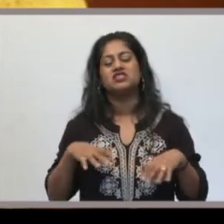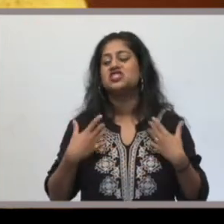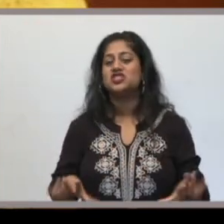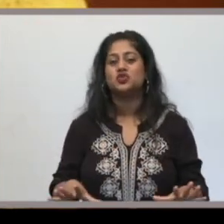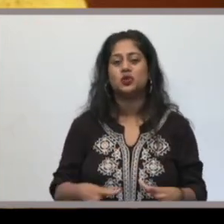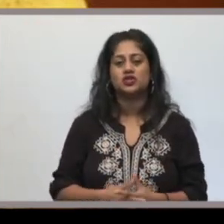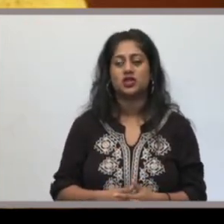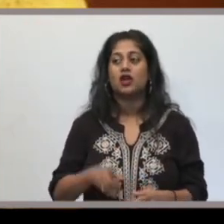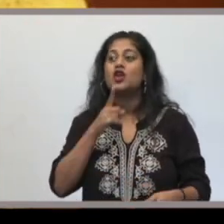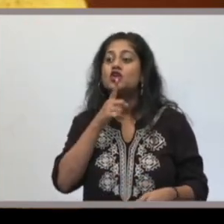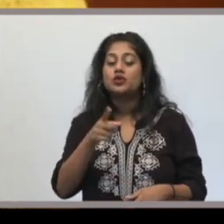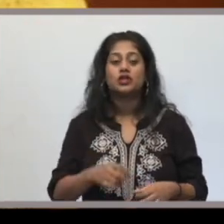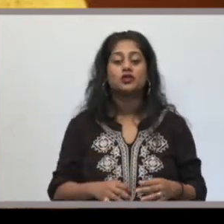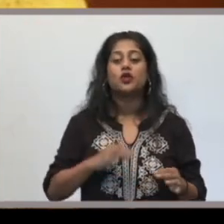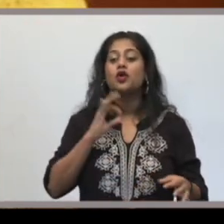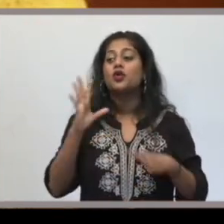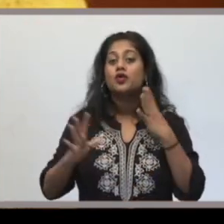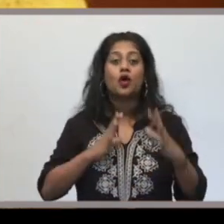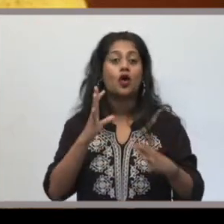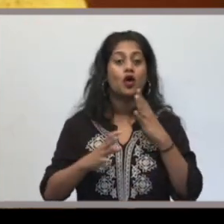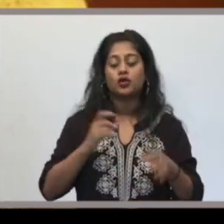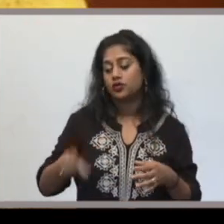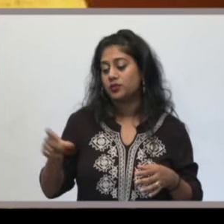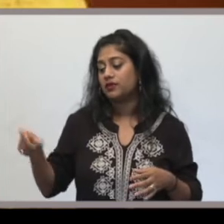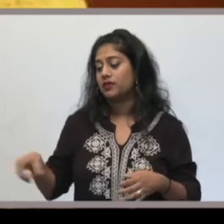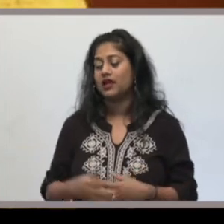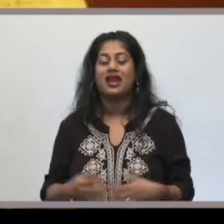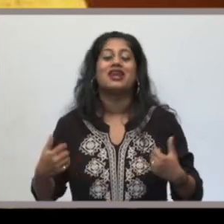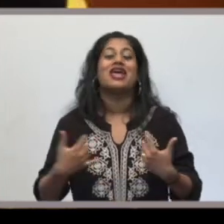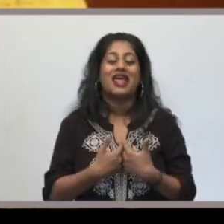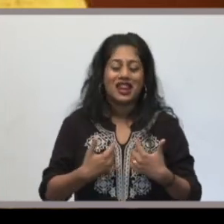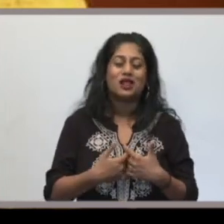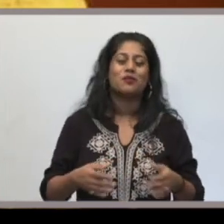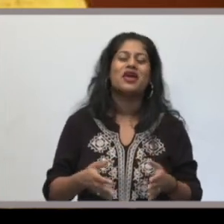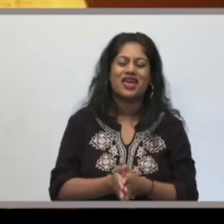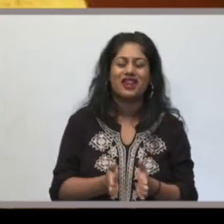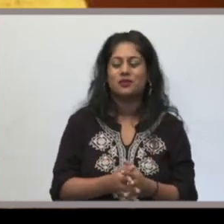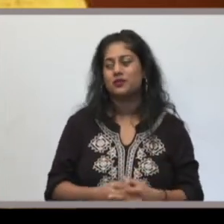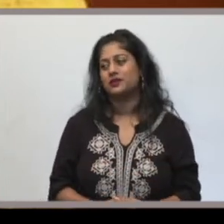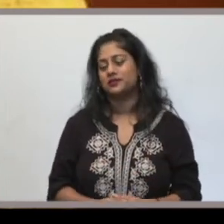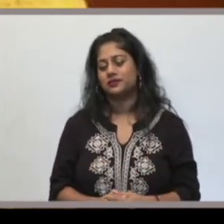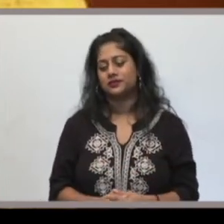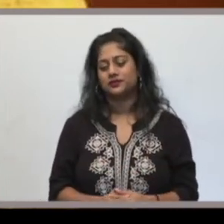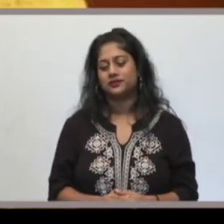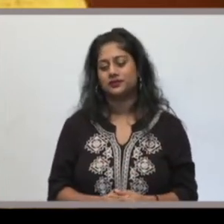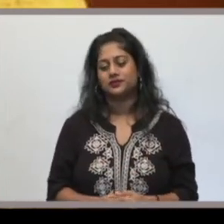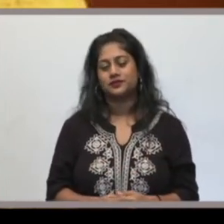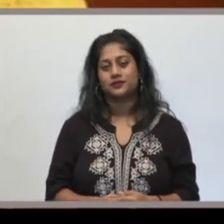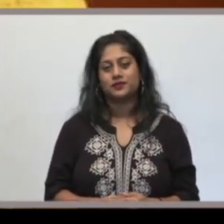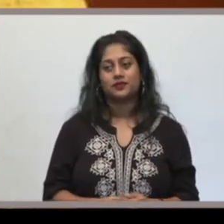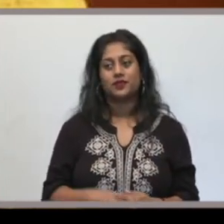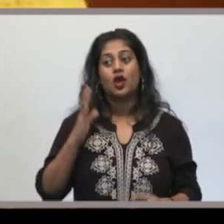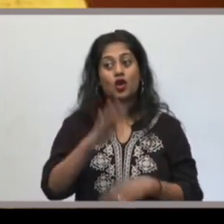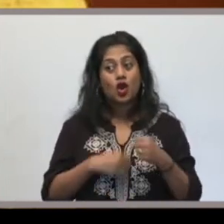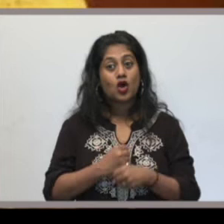and share where you're hurting so they can stand with you and help you out. God uses His word, but God uses people. He uses